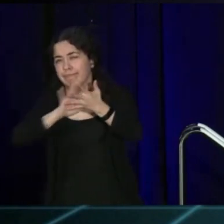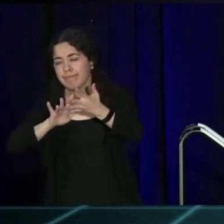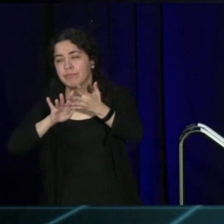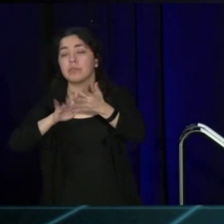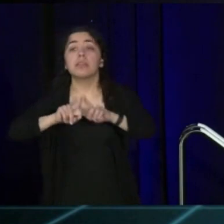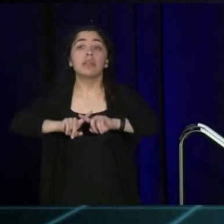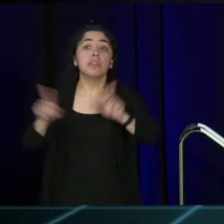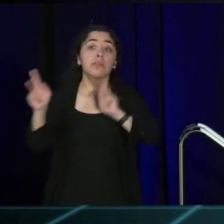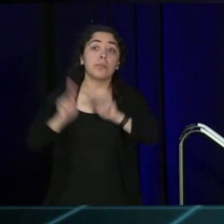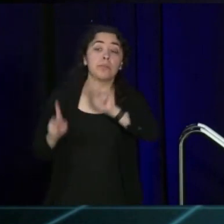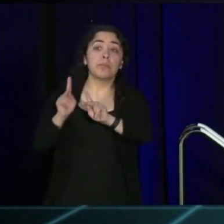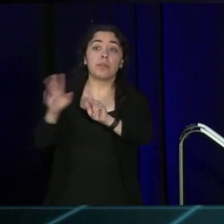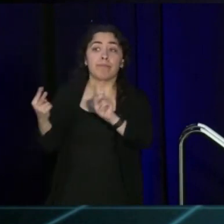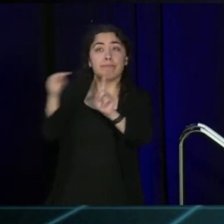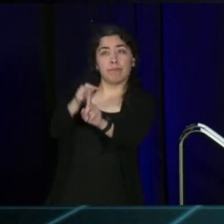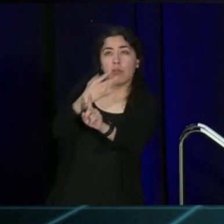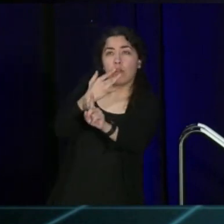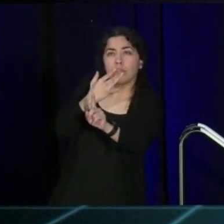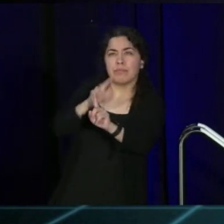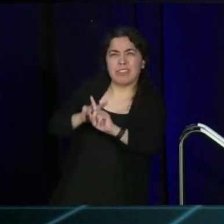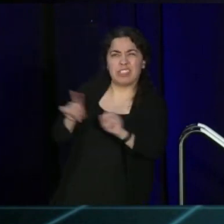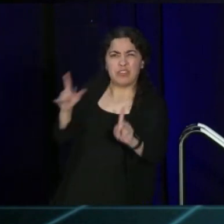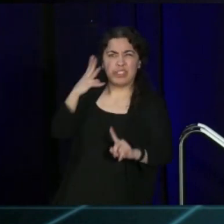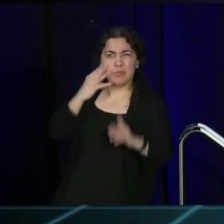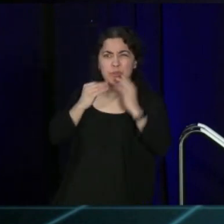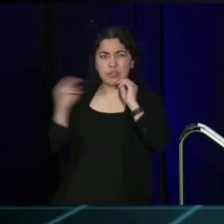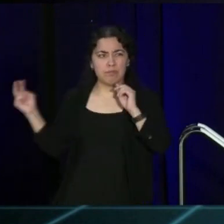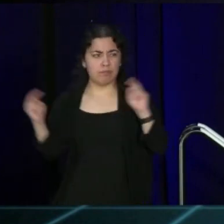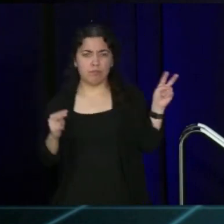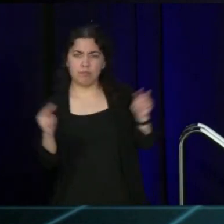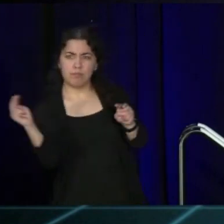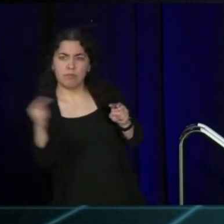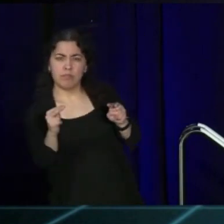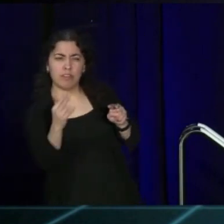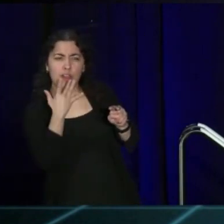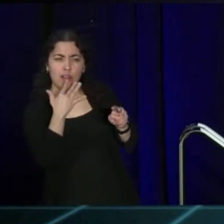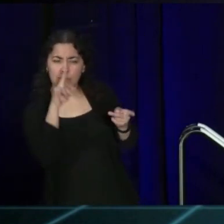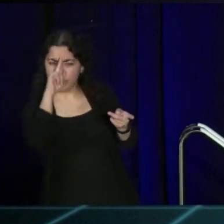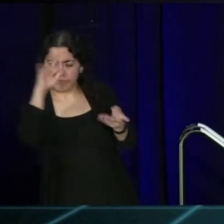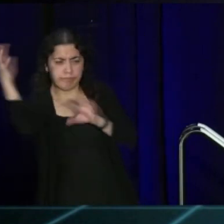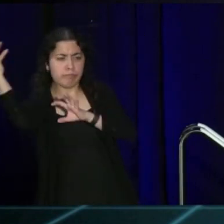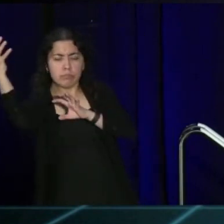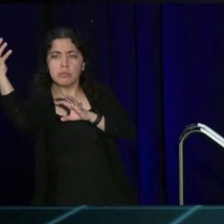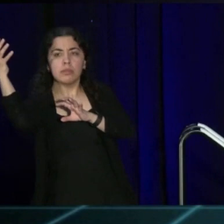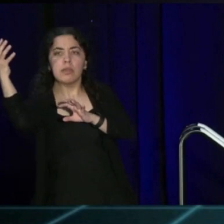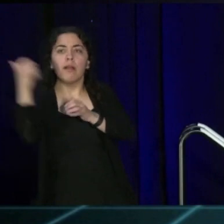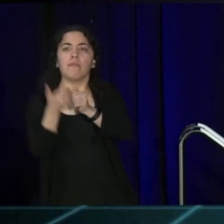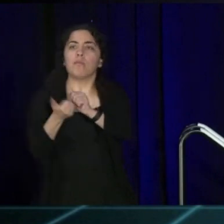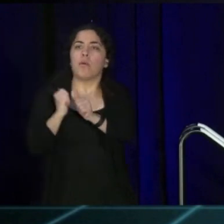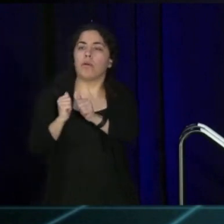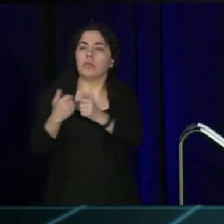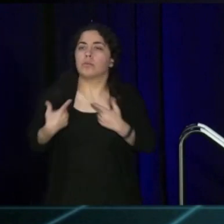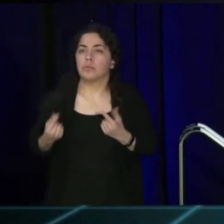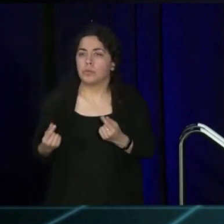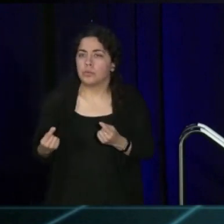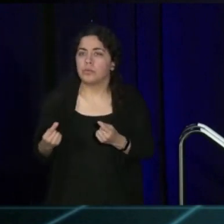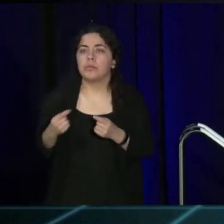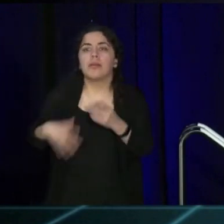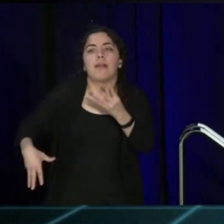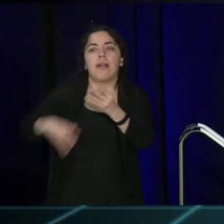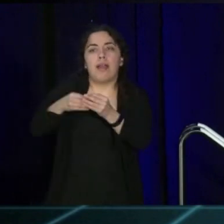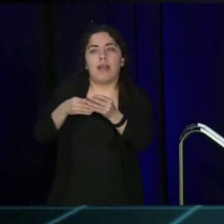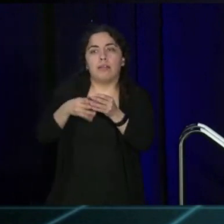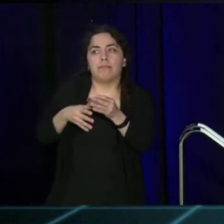people perceive color differently. And therefore, to avoid this color trap, it is best to use also additional way to convey this